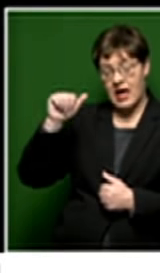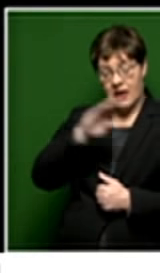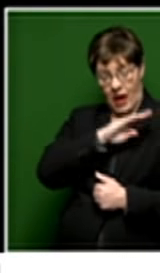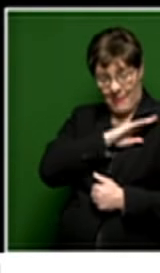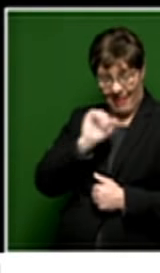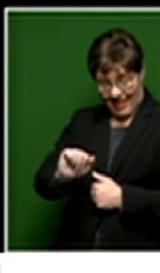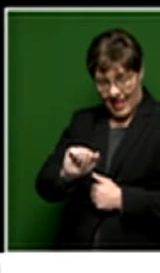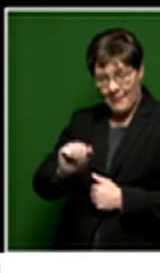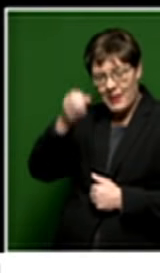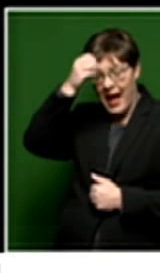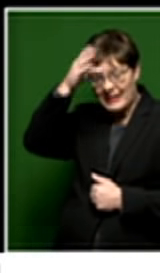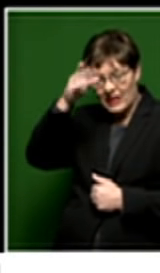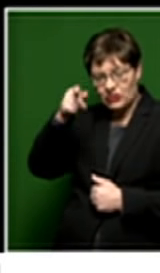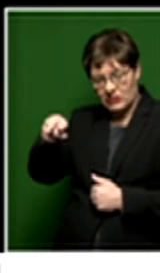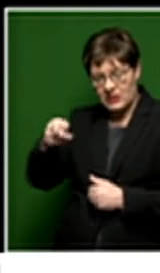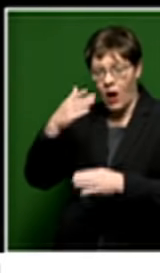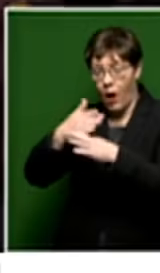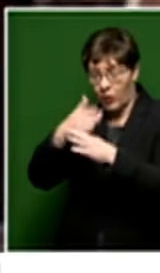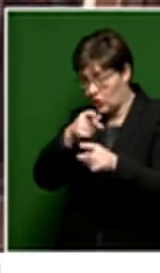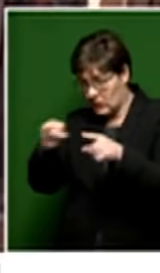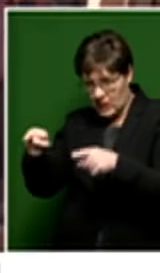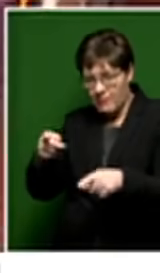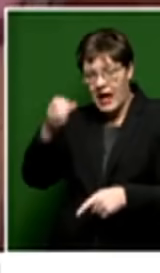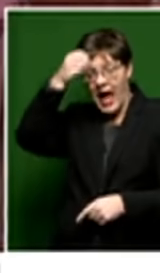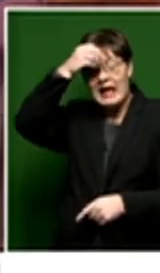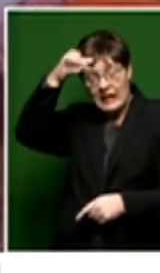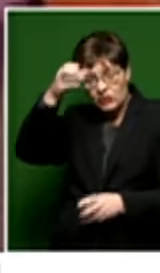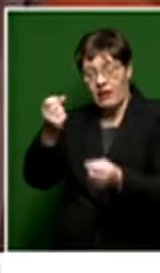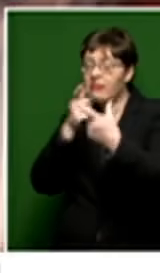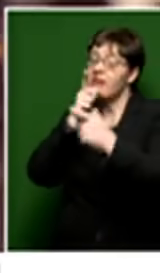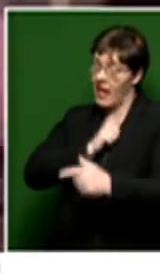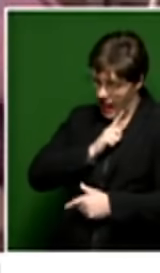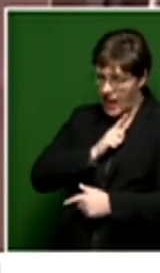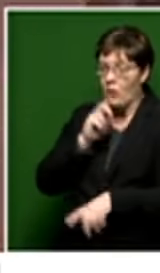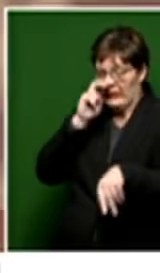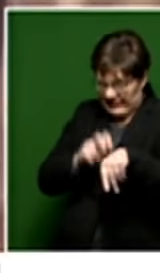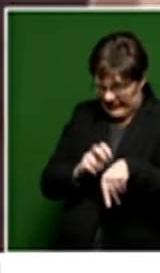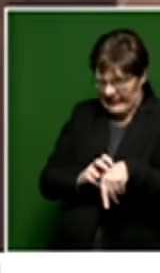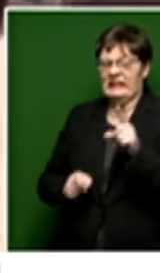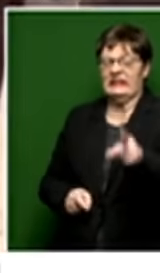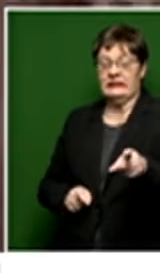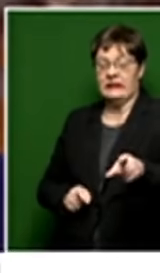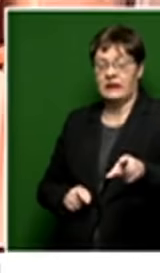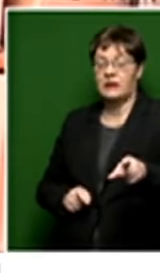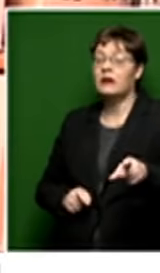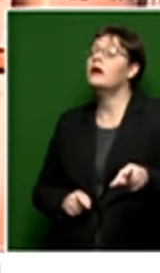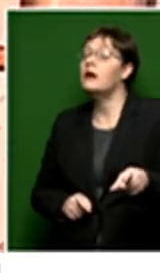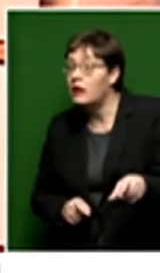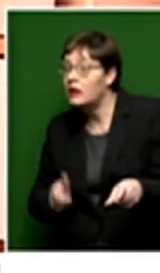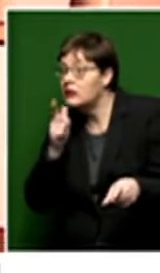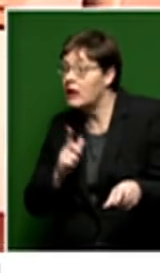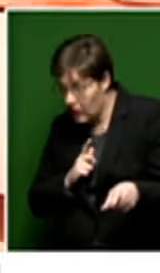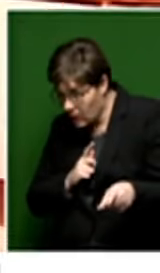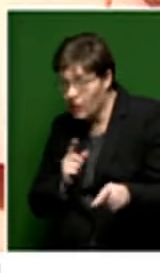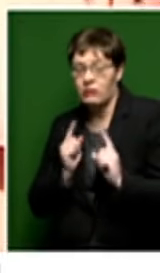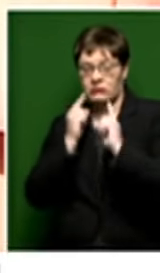to be intelligence-driven operation. It means the SAPS, we are the one who's going to lead the operation